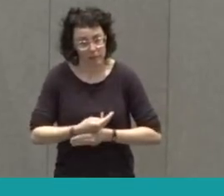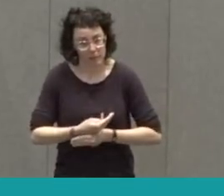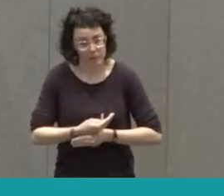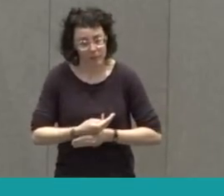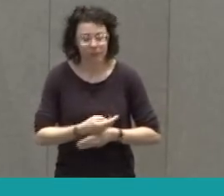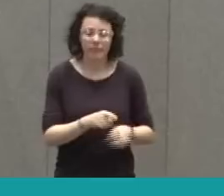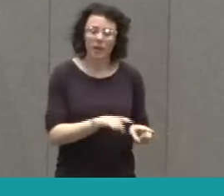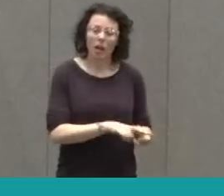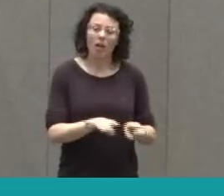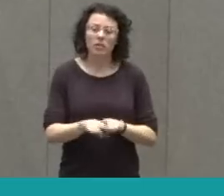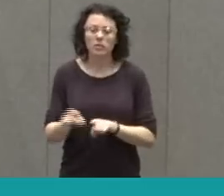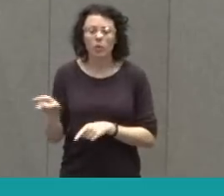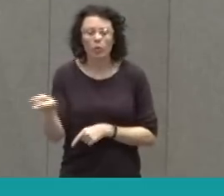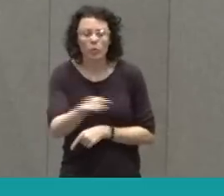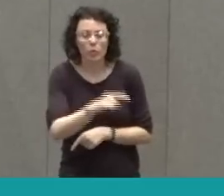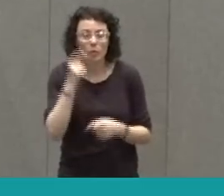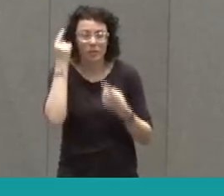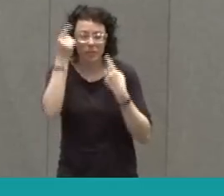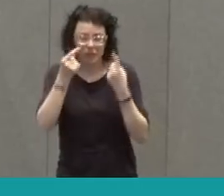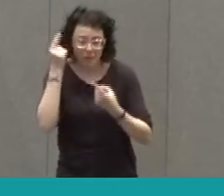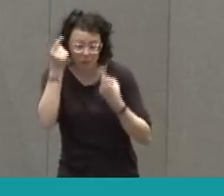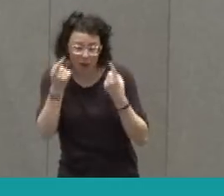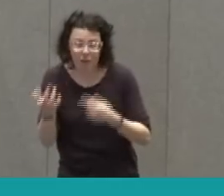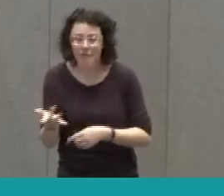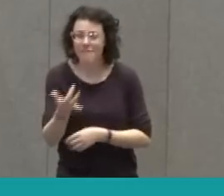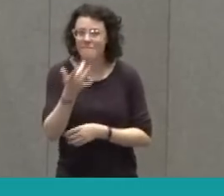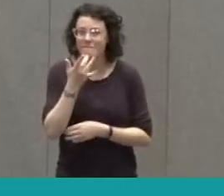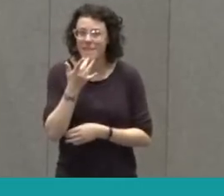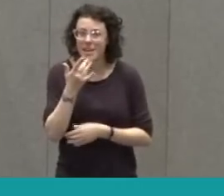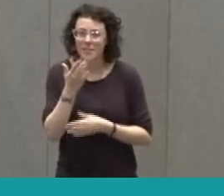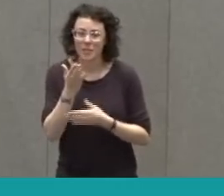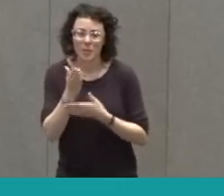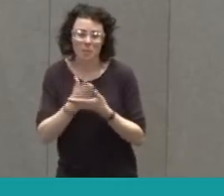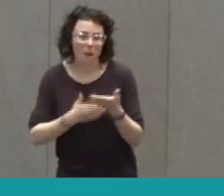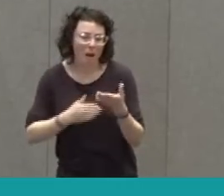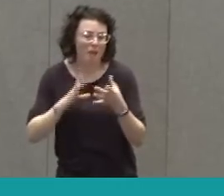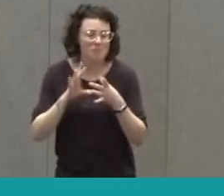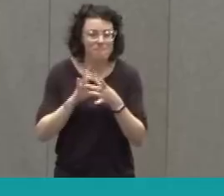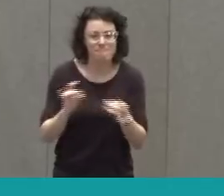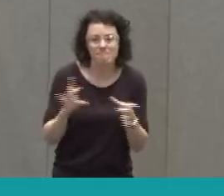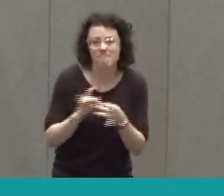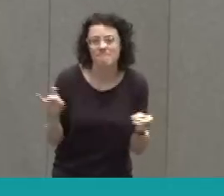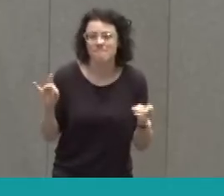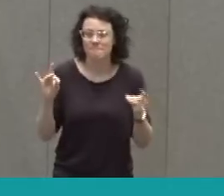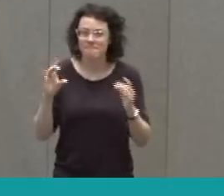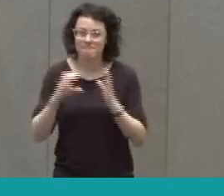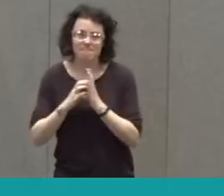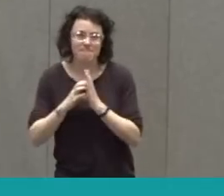what's your favorite part on this book. So this is